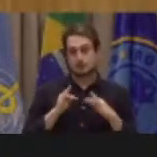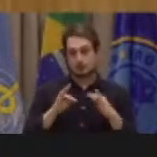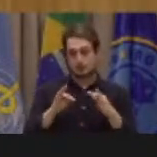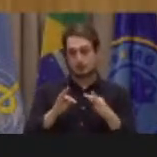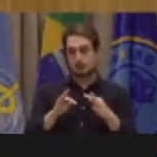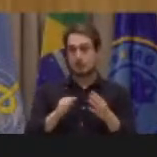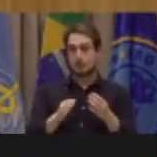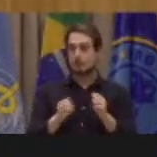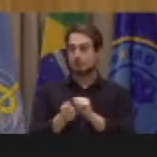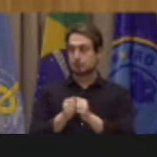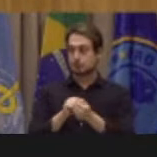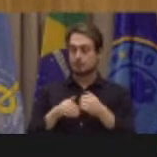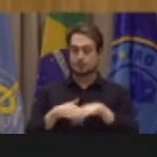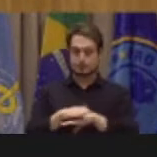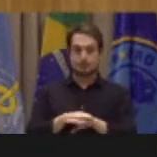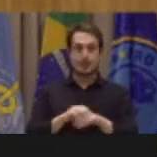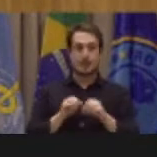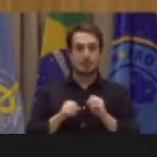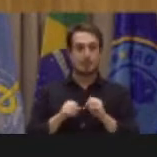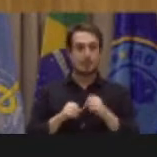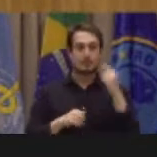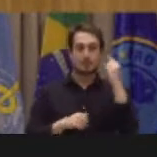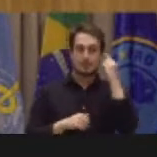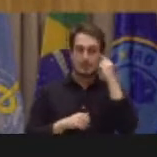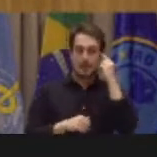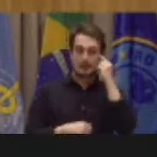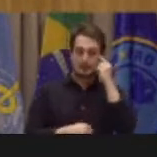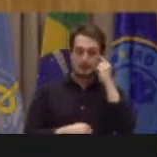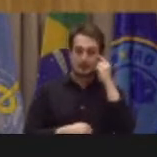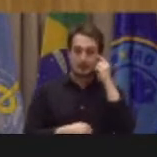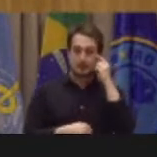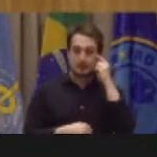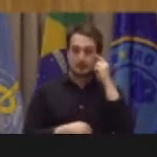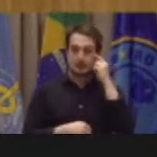that incorporated technology with the passing of time